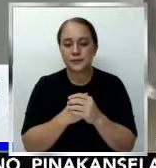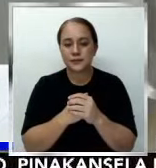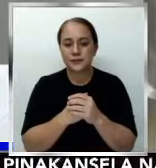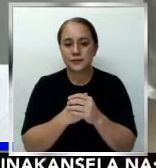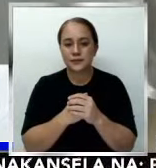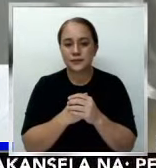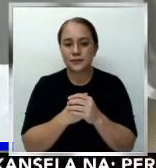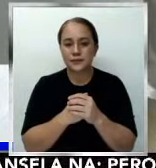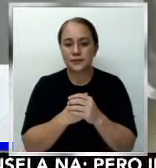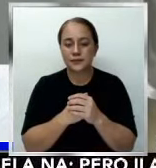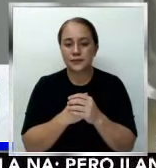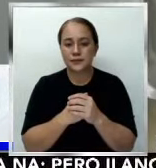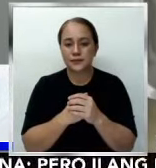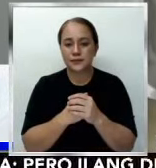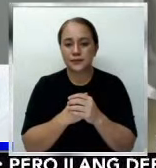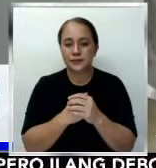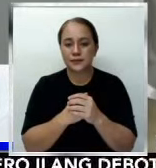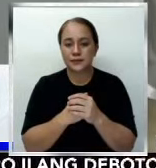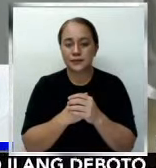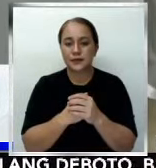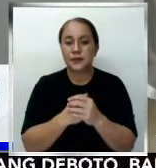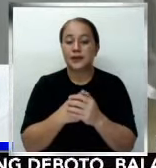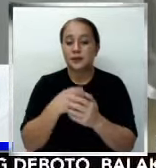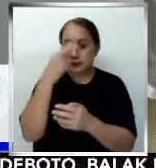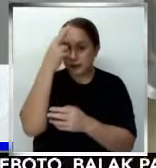Kung nakinig ang Roman Catholic Church,